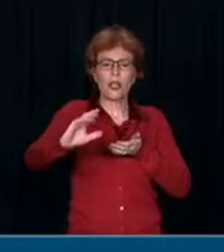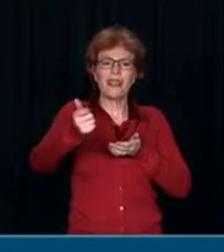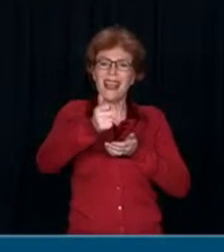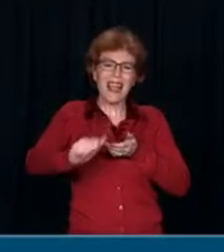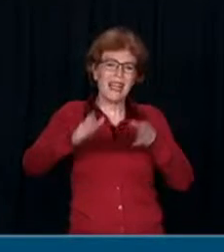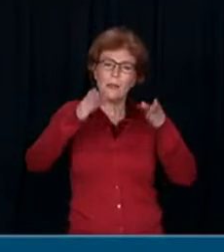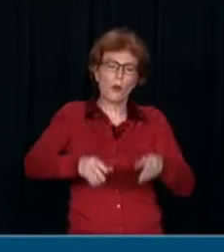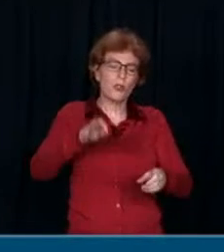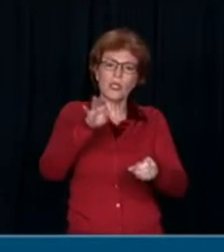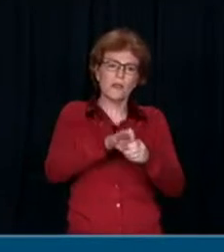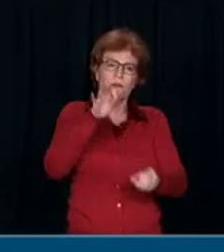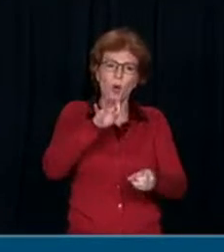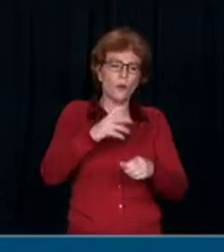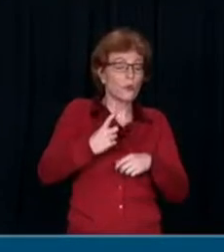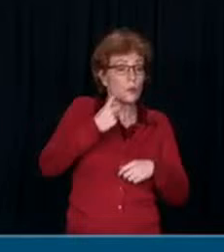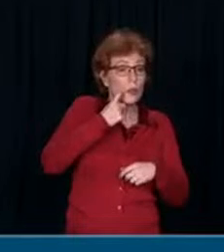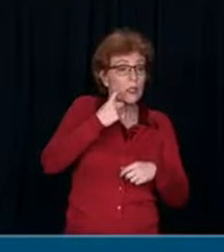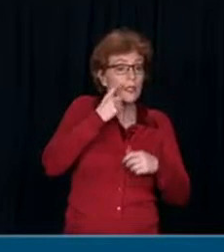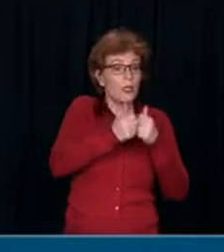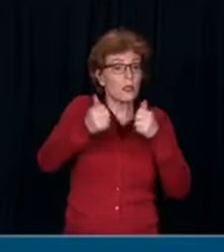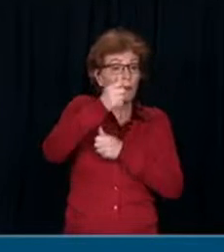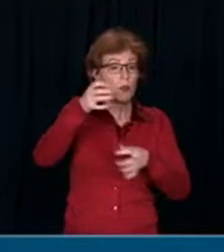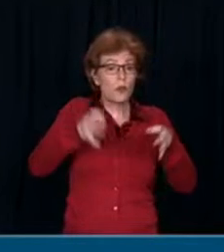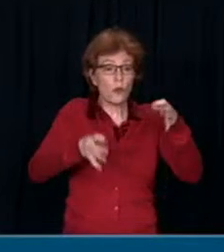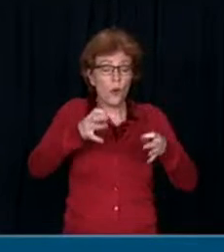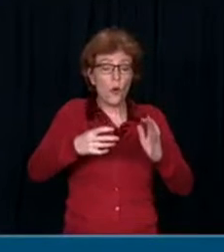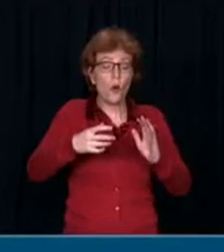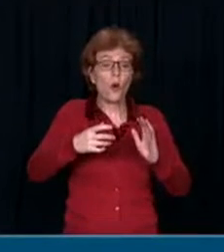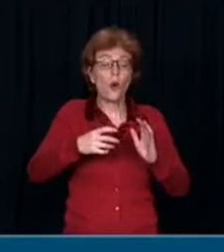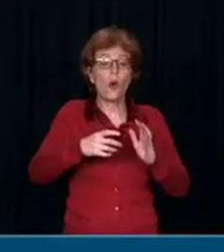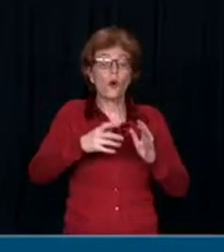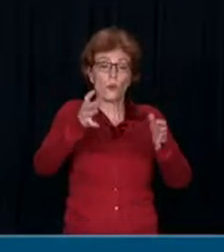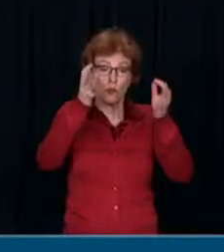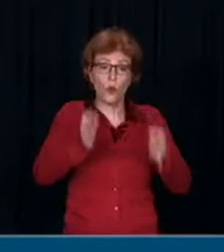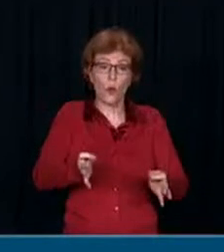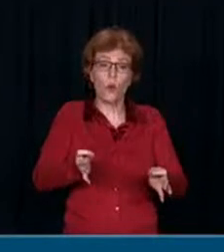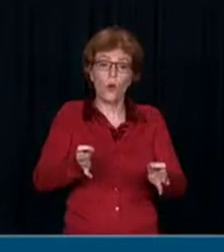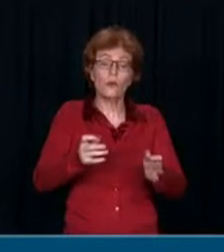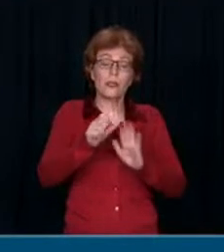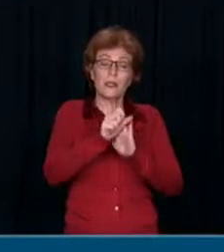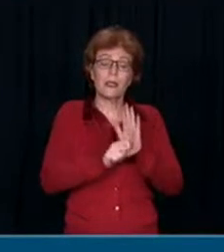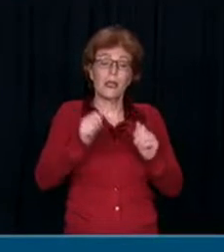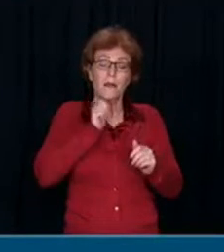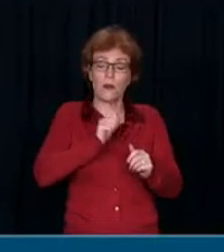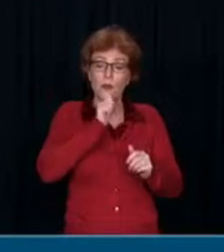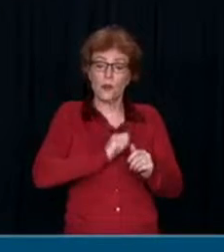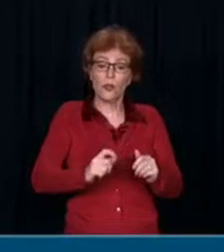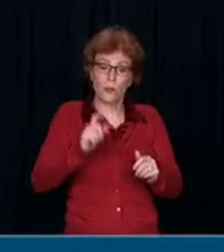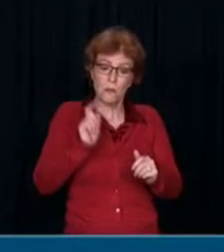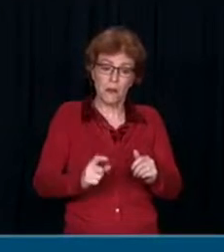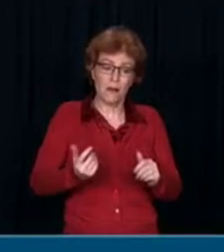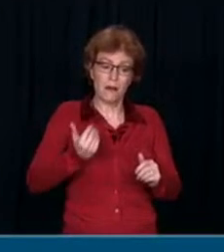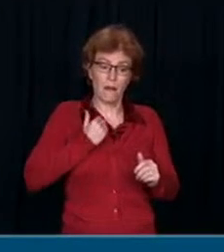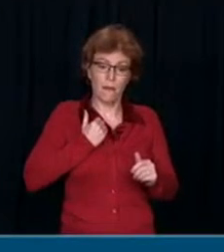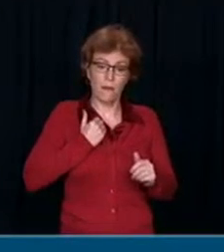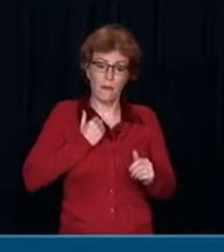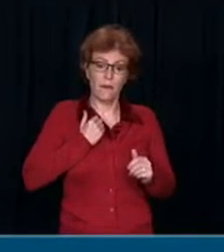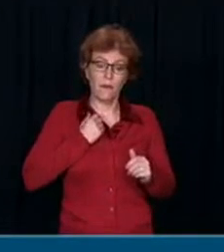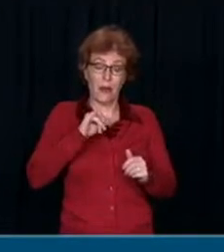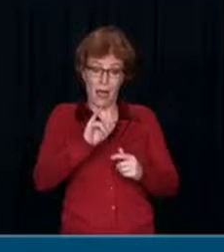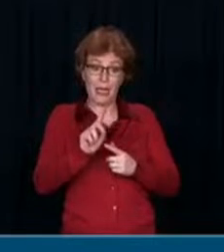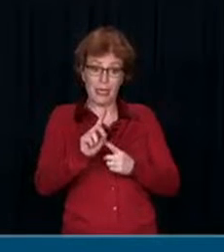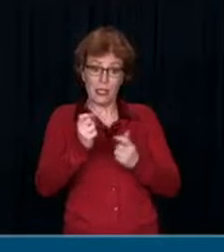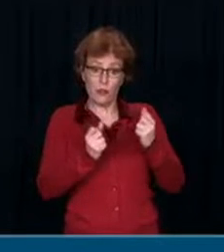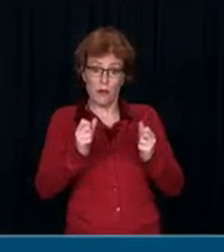vote. Just recently, the Supreme Court ruled that you have, in the state of Arizona, that you have to have ID to be